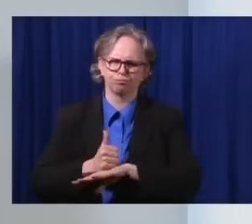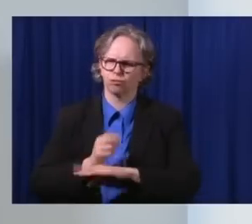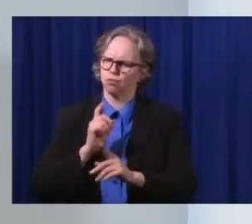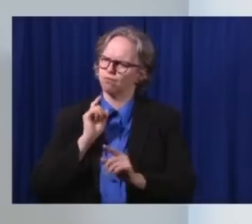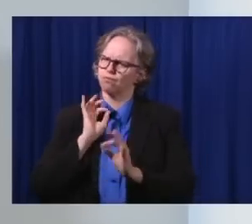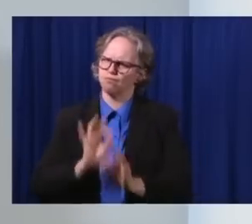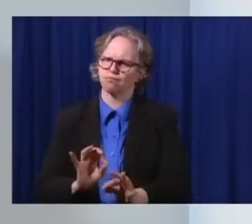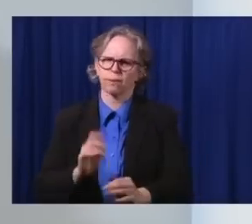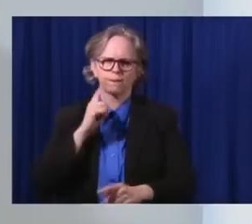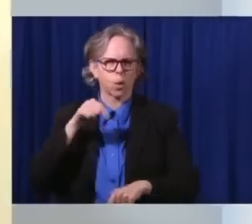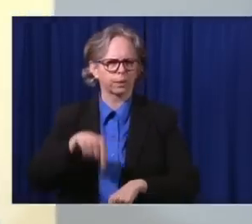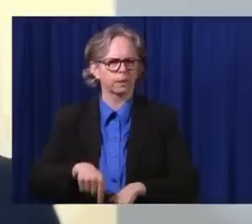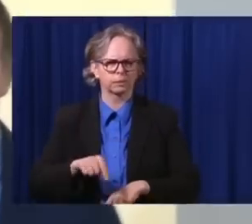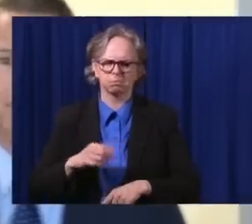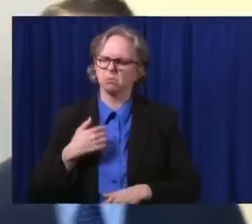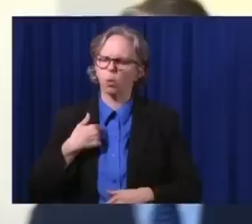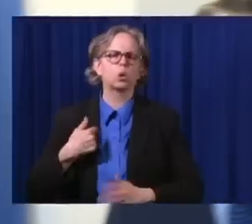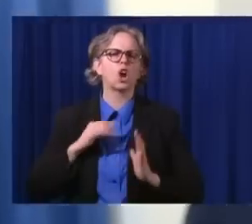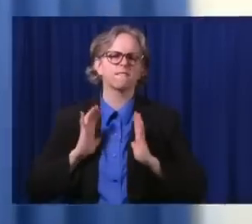this very well.